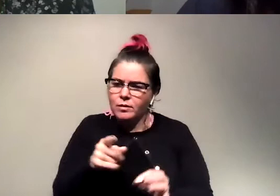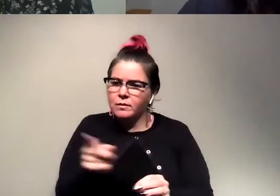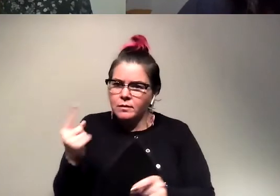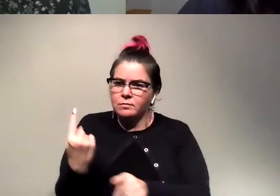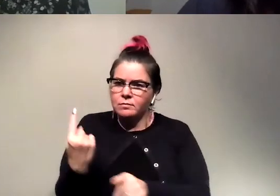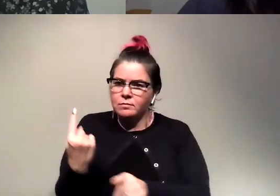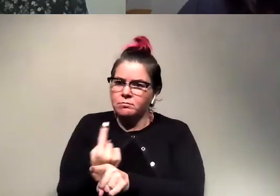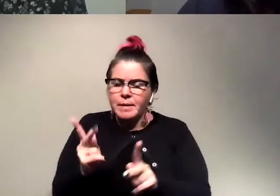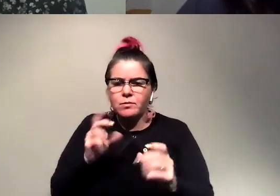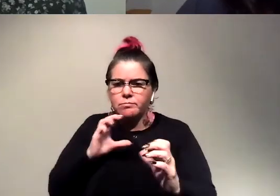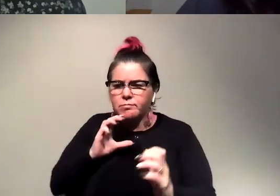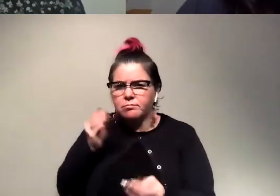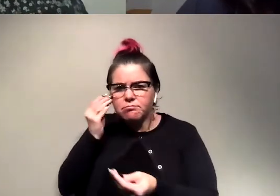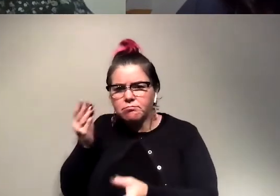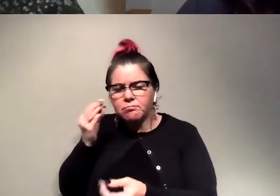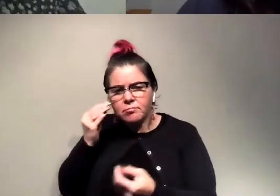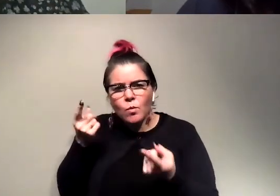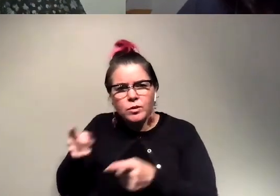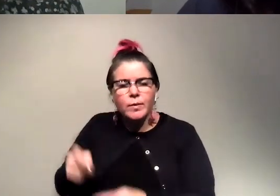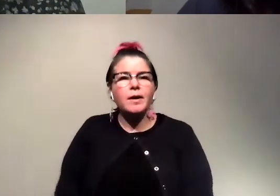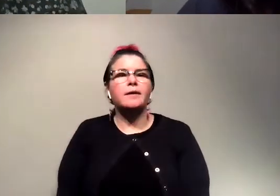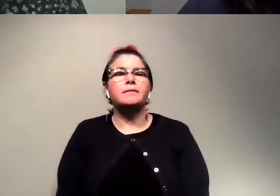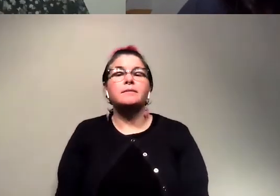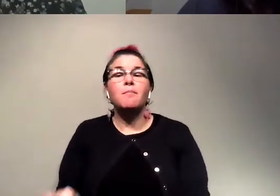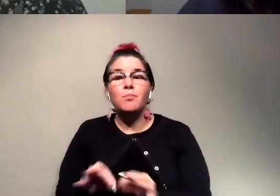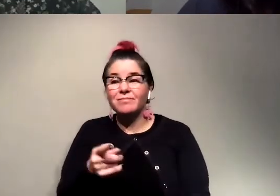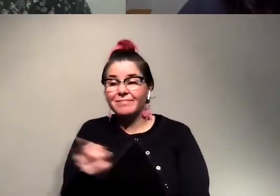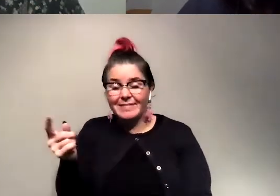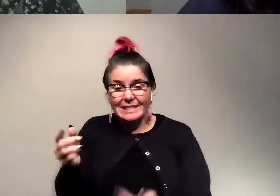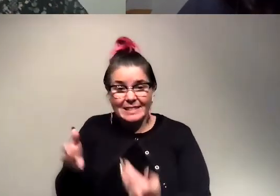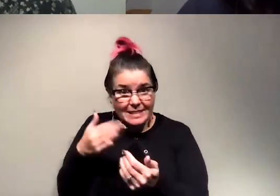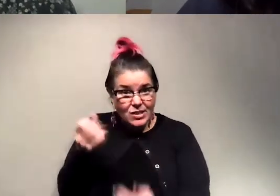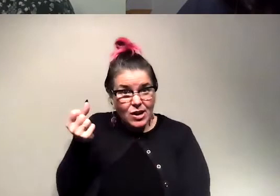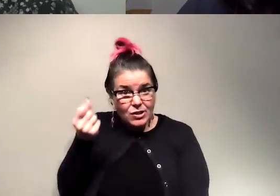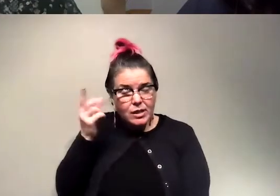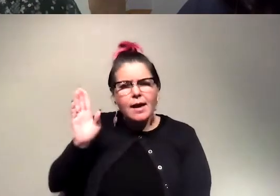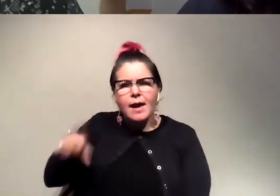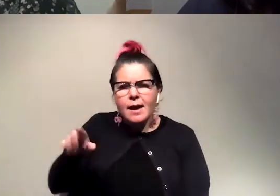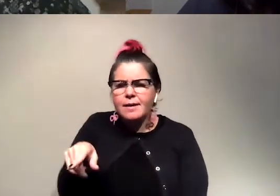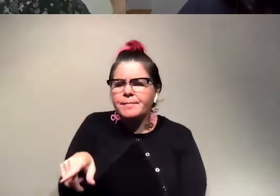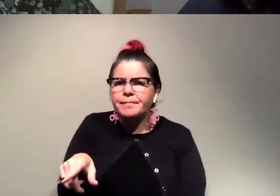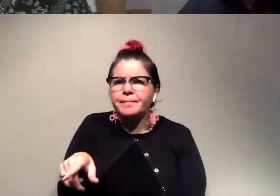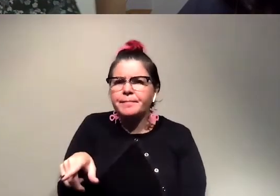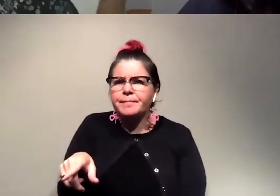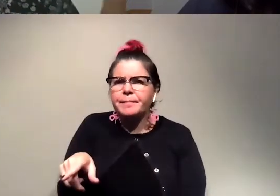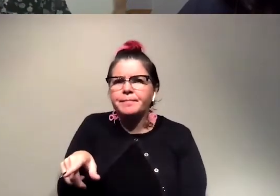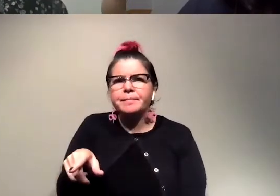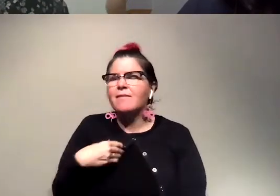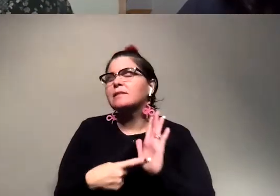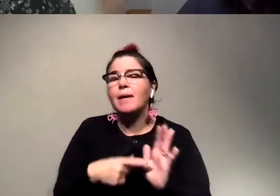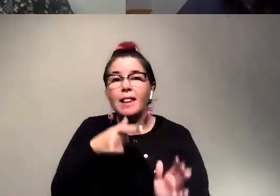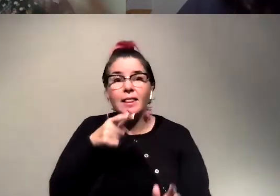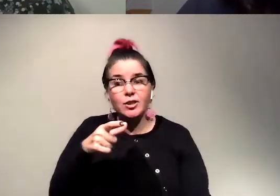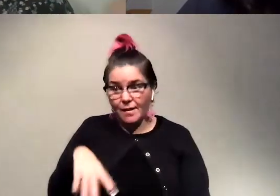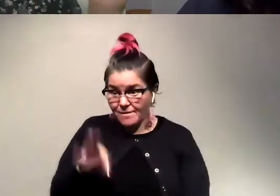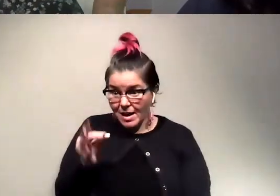to people in a way that everybody can understand. Like, hey, here is, for example, here's a lizard that I found,